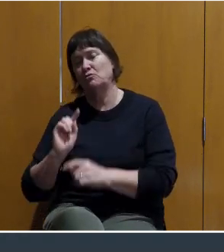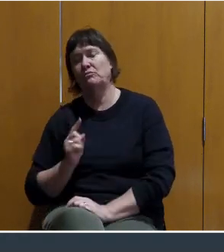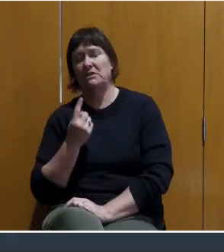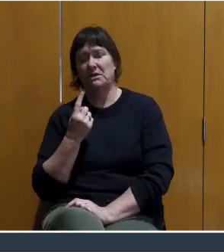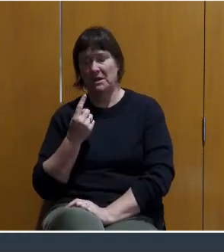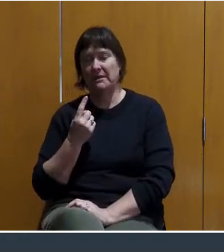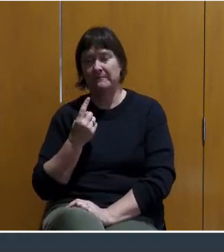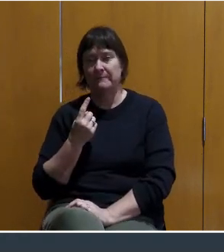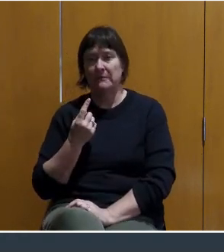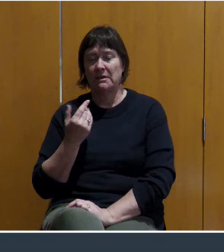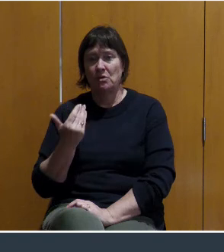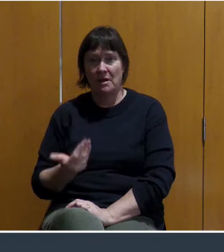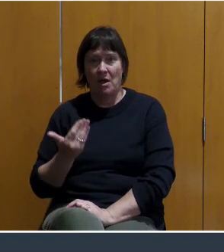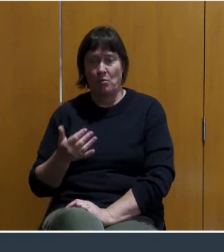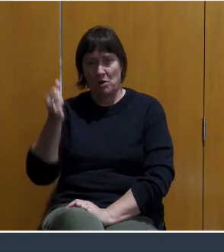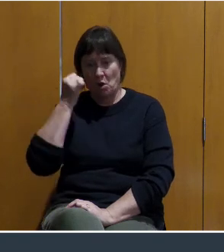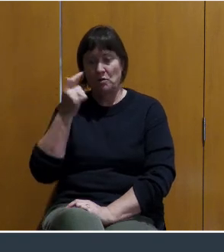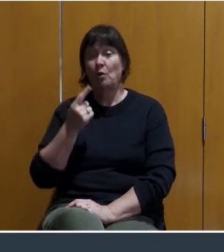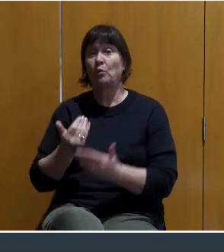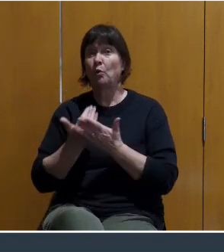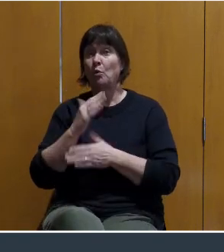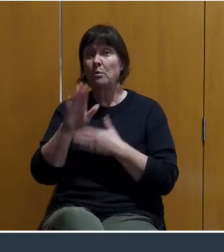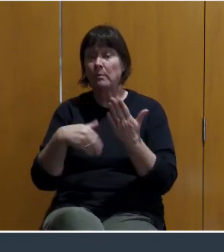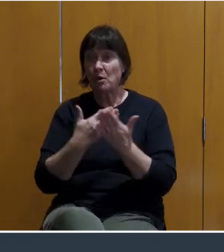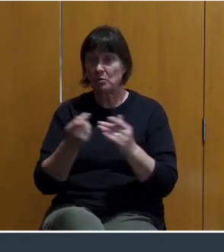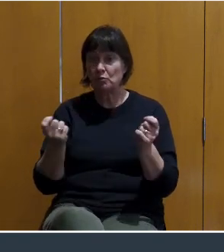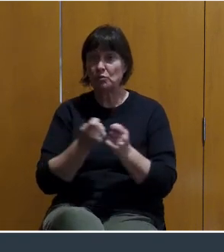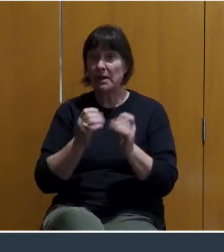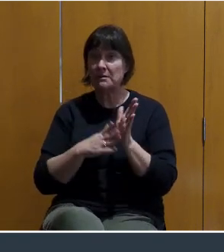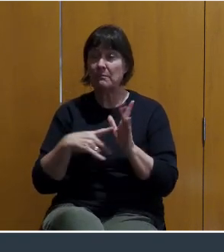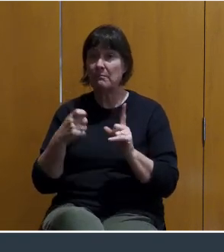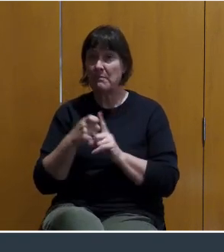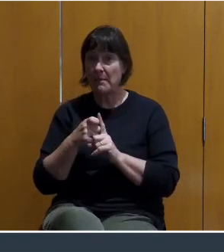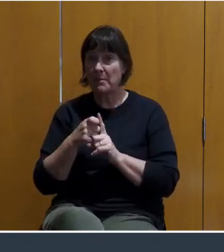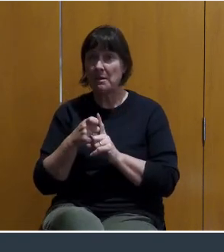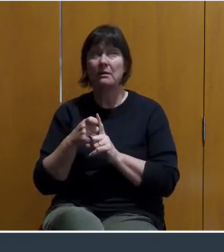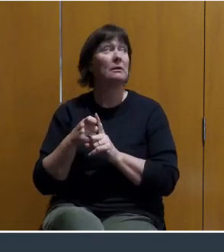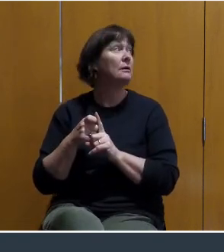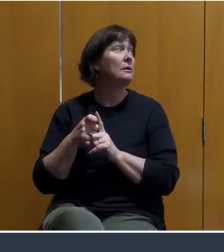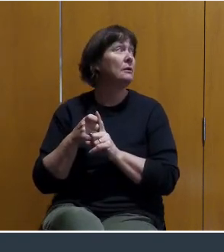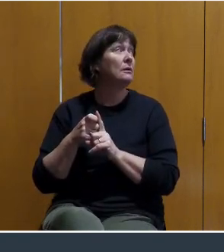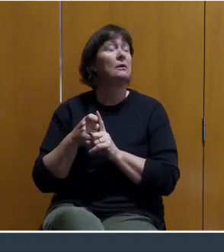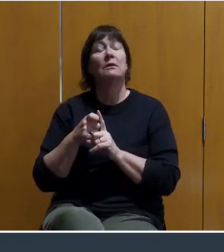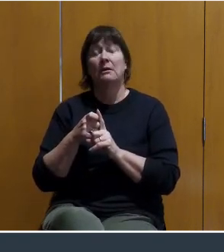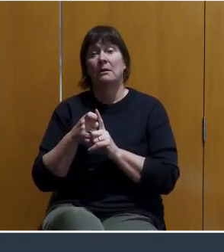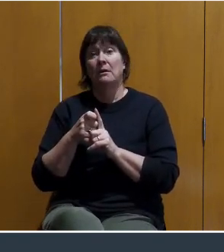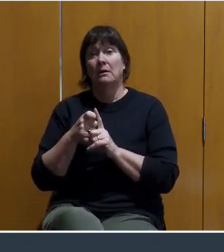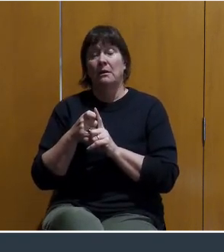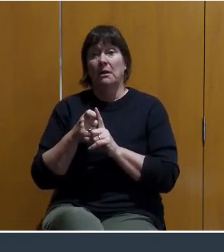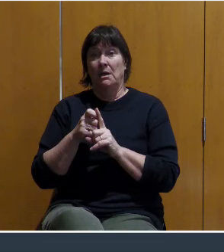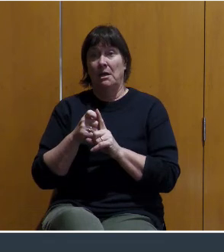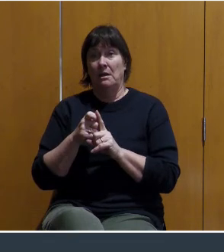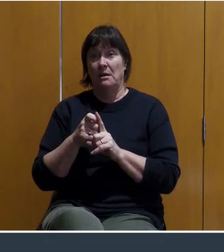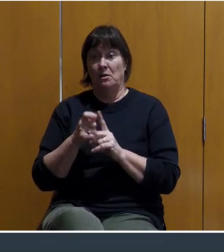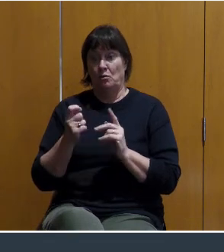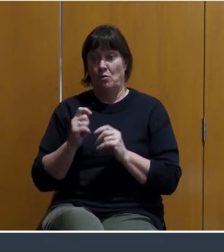Department of Conservation. So I propose changing the map, and it's attached into the proposal.